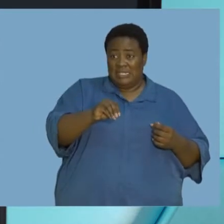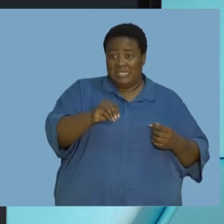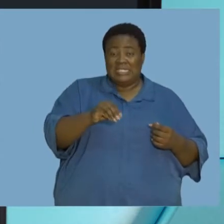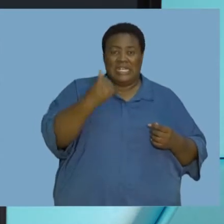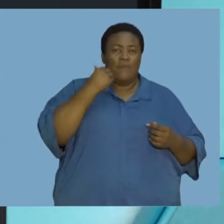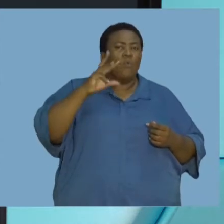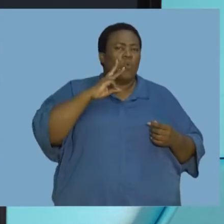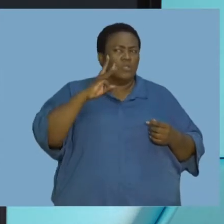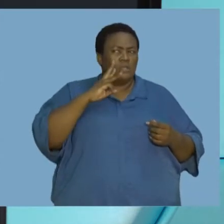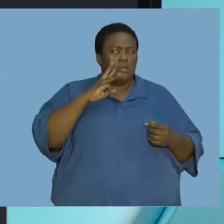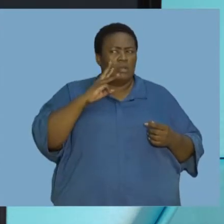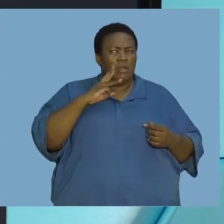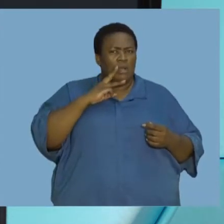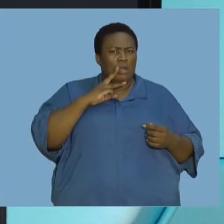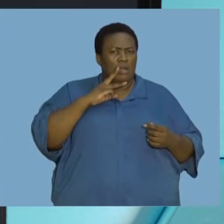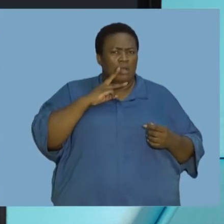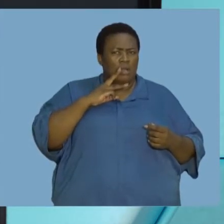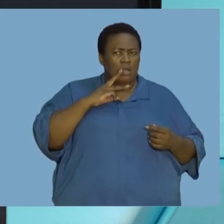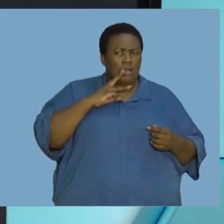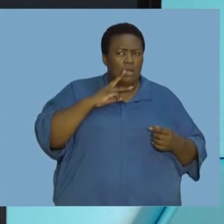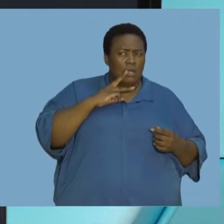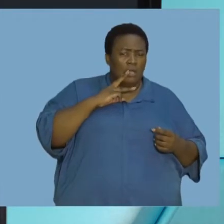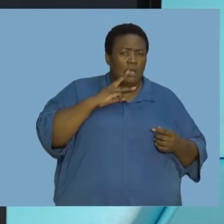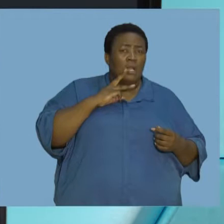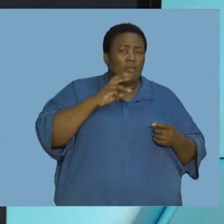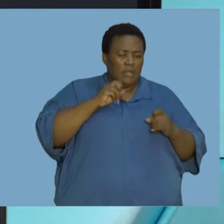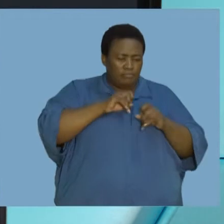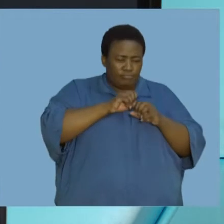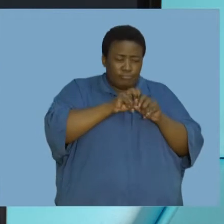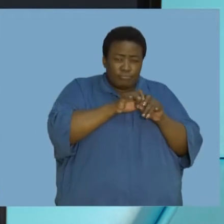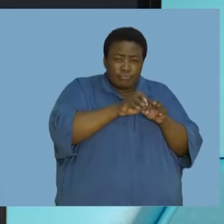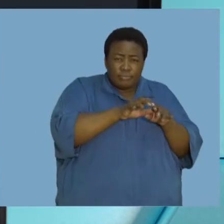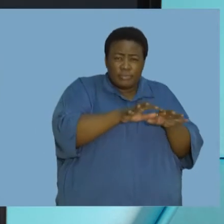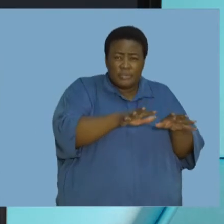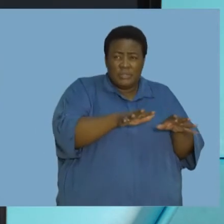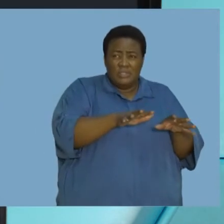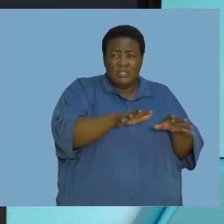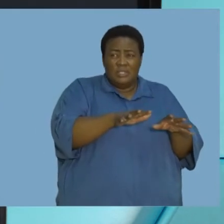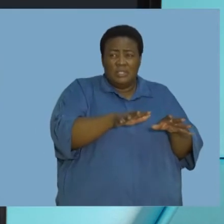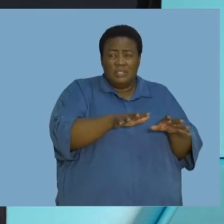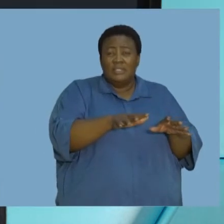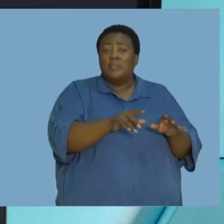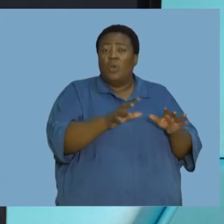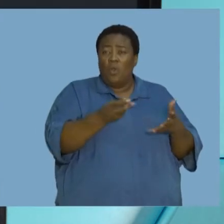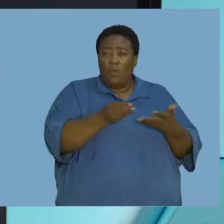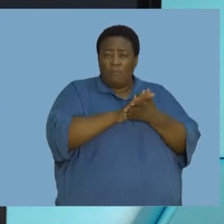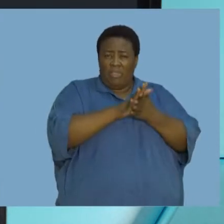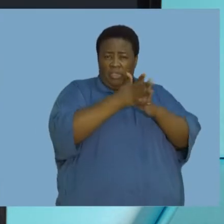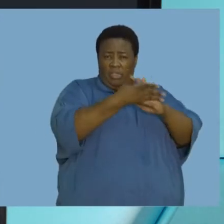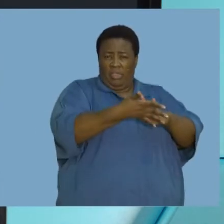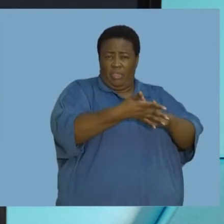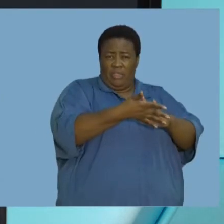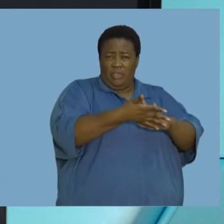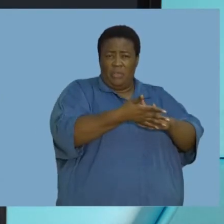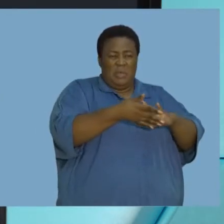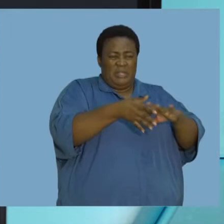this water body of this sample of water was infected with or was contaminated with